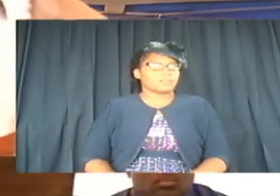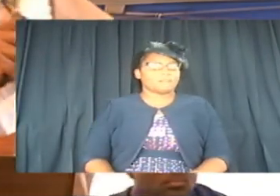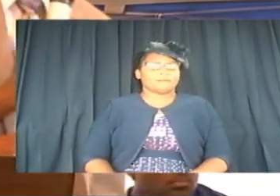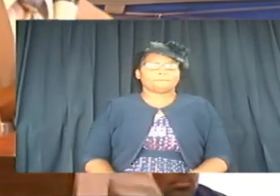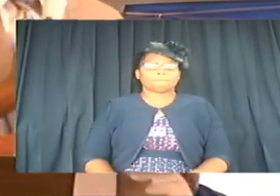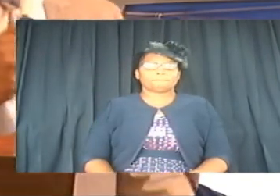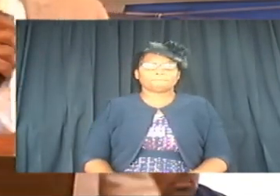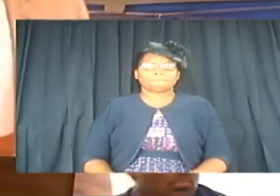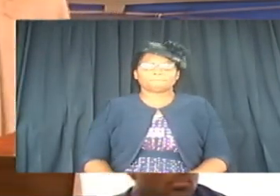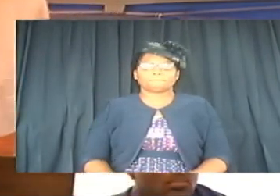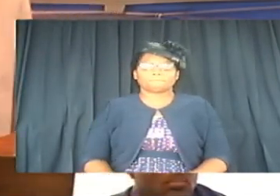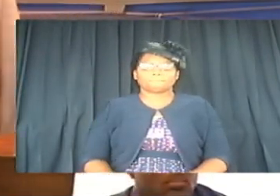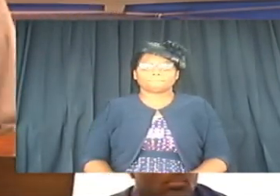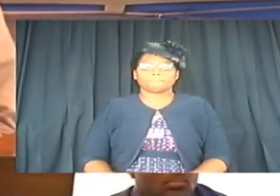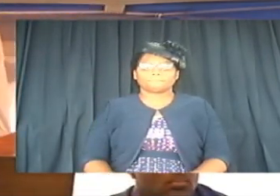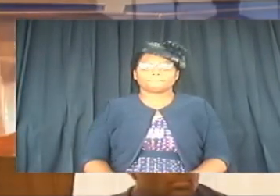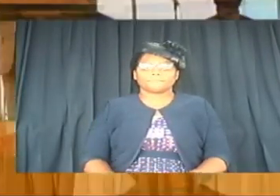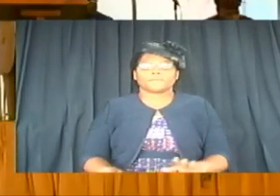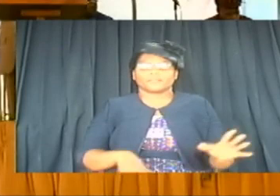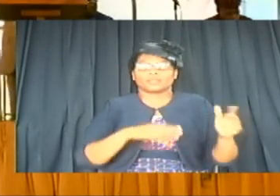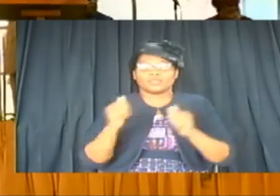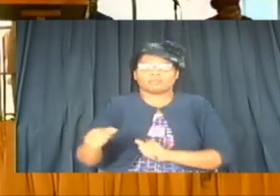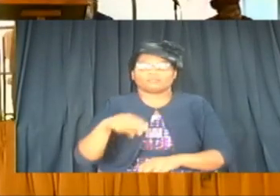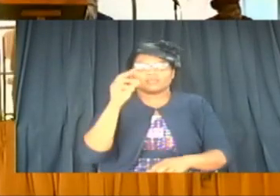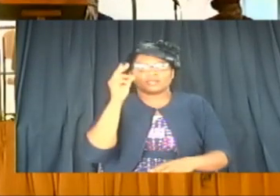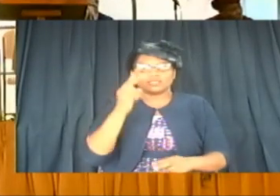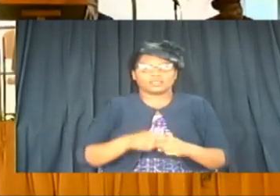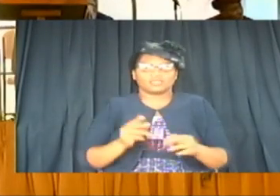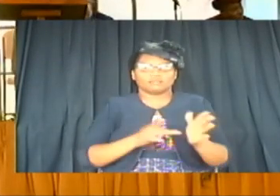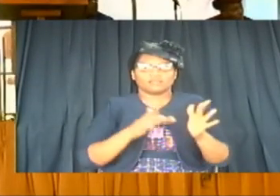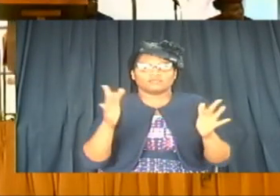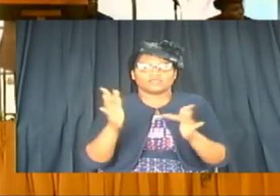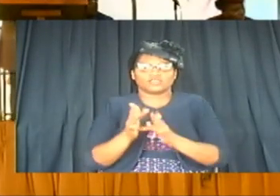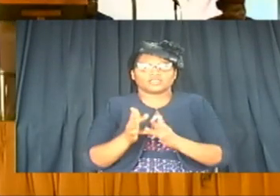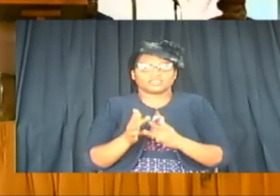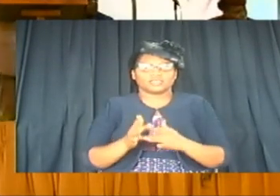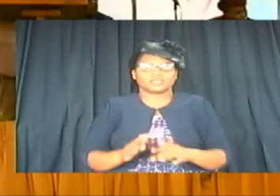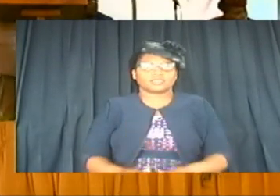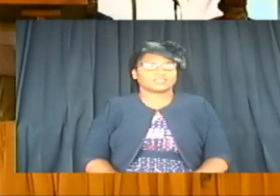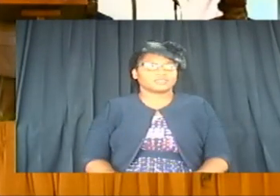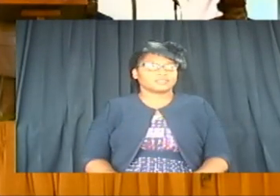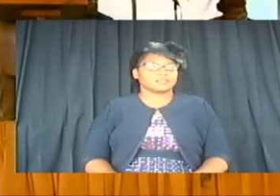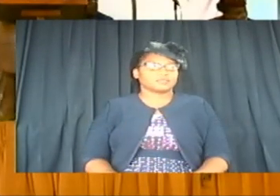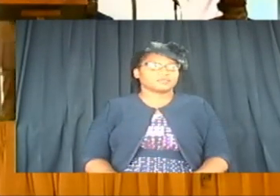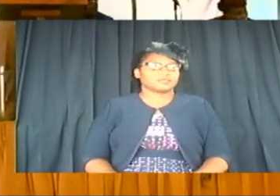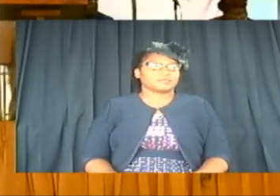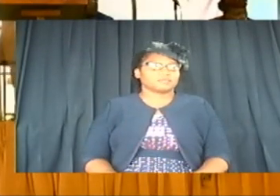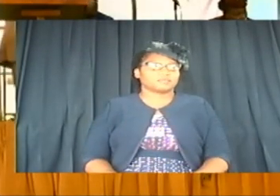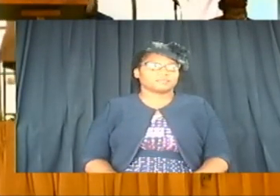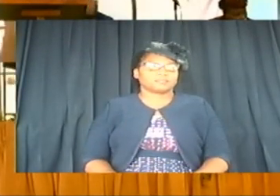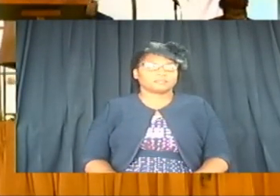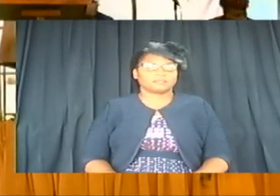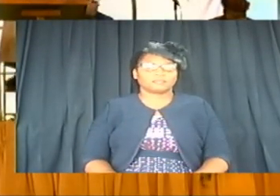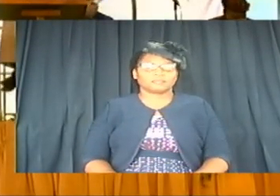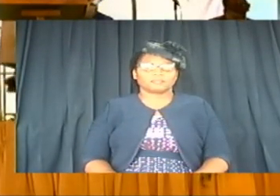visitors alike, in the mighty name of Jesus. God bless you as you come, in Jesus' name.